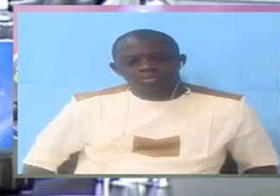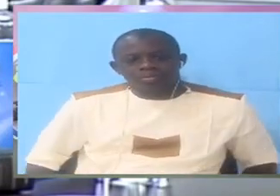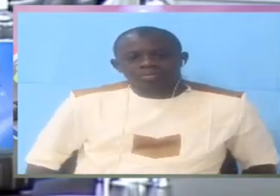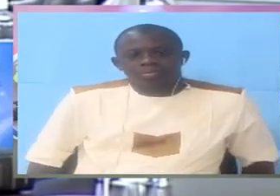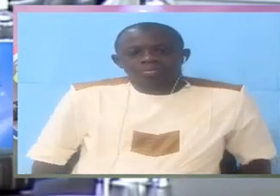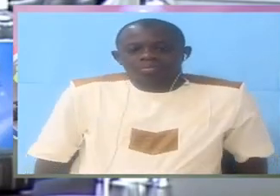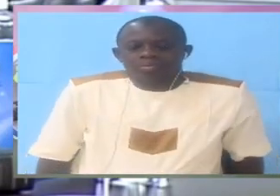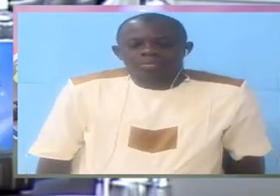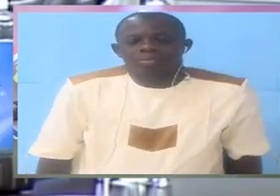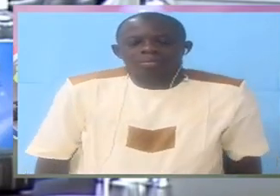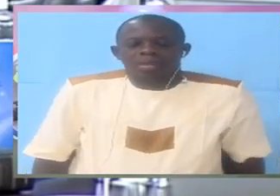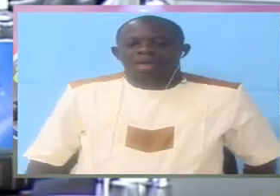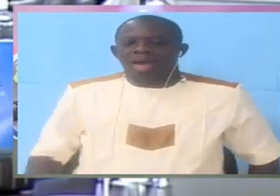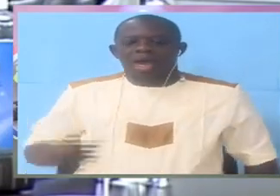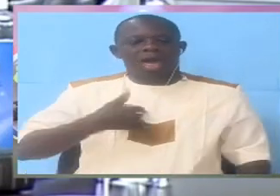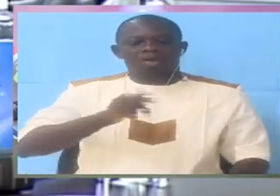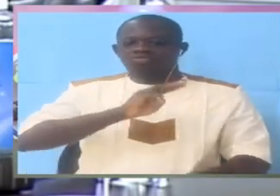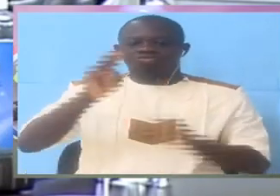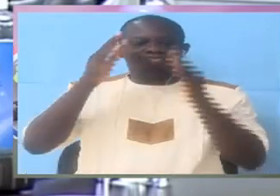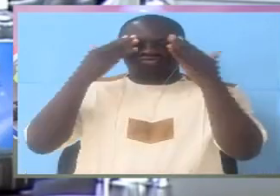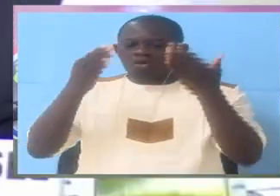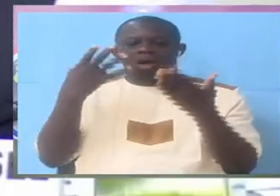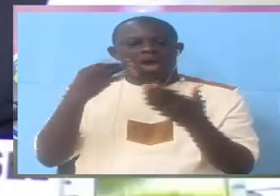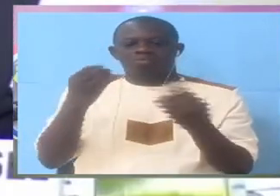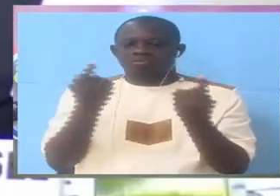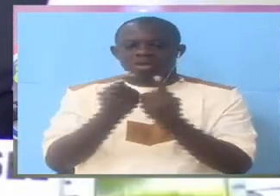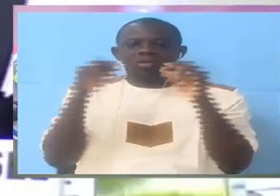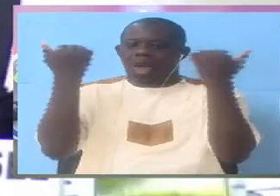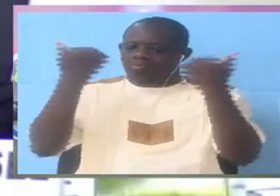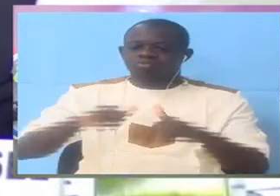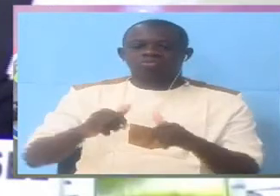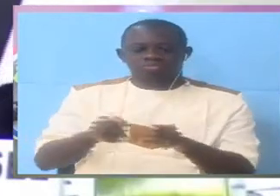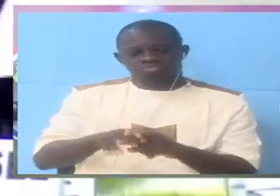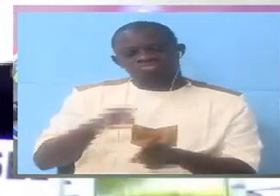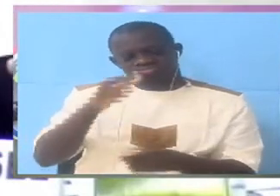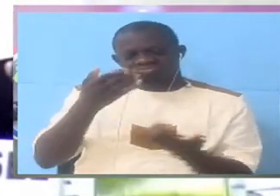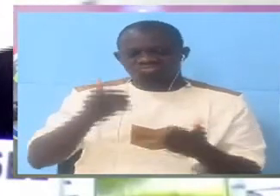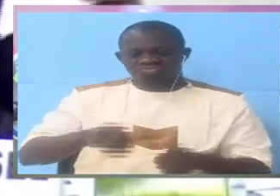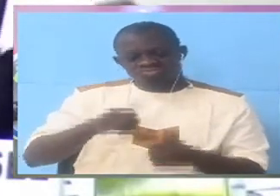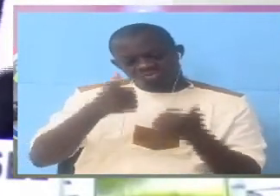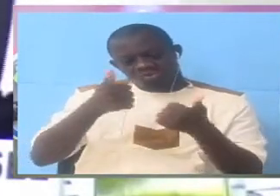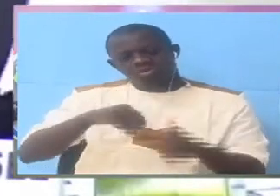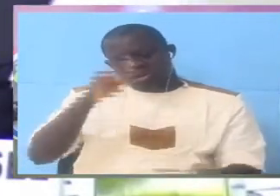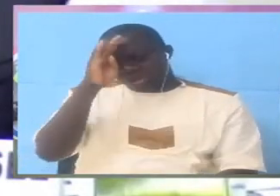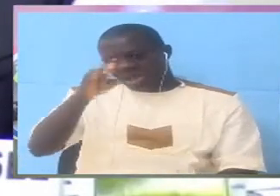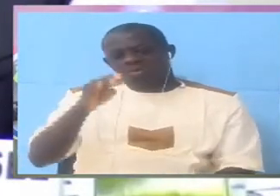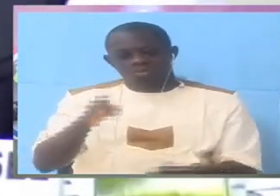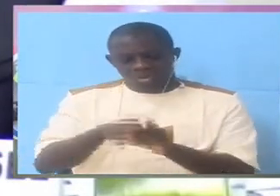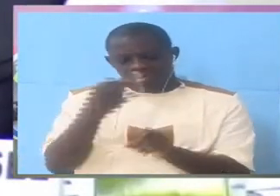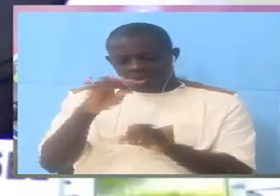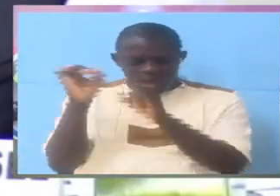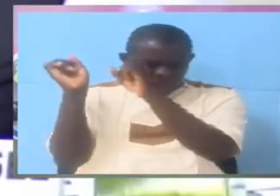know how things went. Thank you. You can hide behind that all you like.